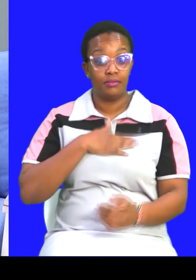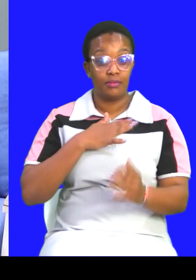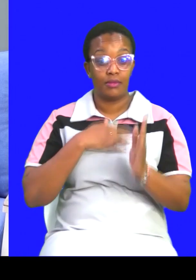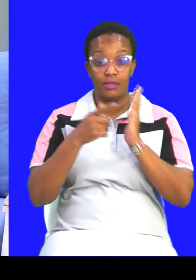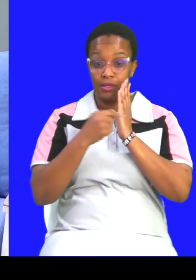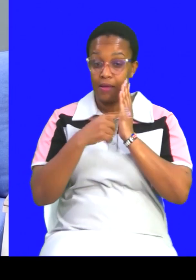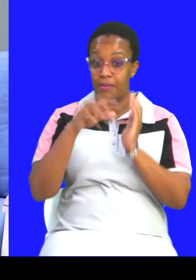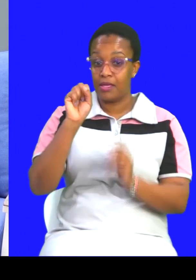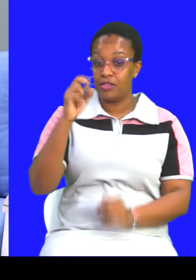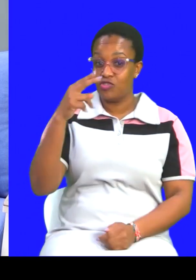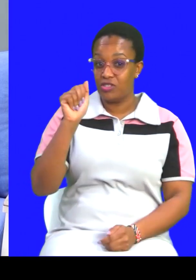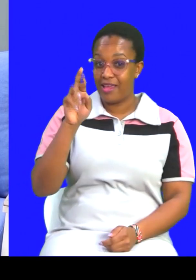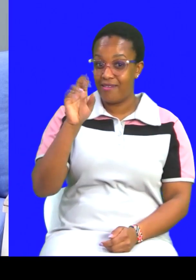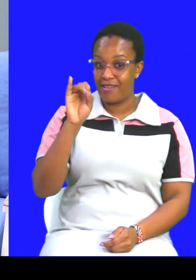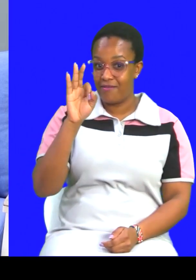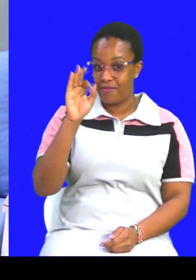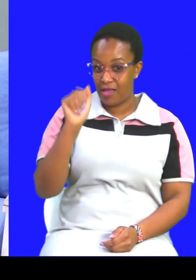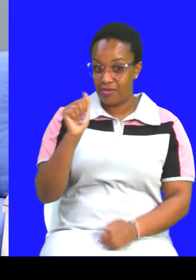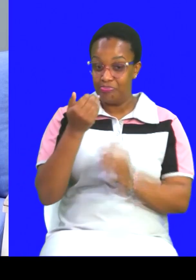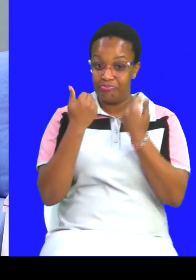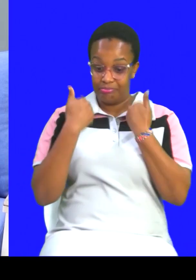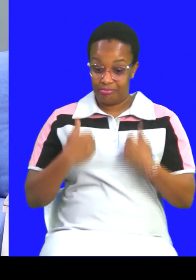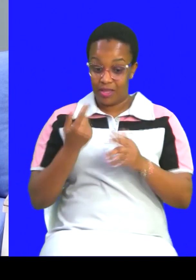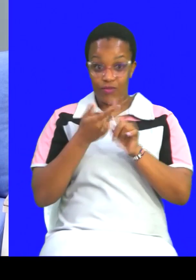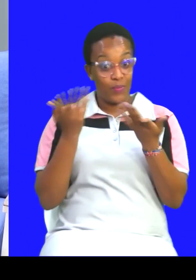SHARIFA. I'm from Mombasa County.